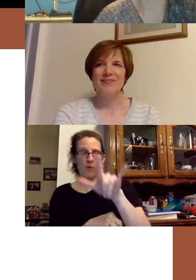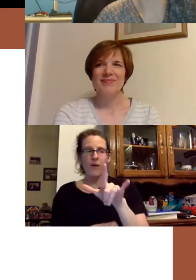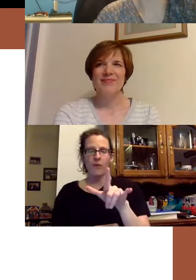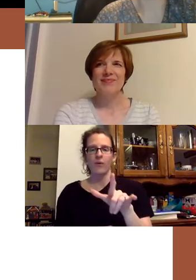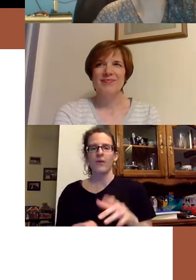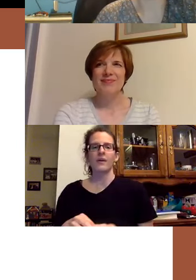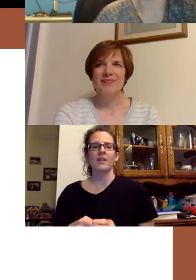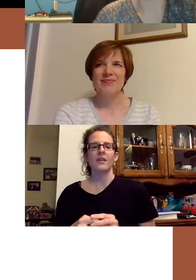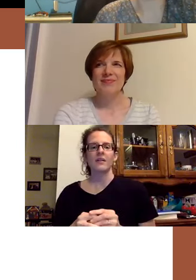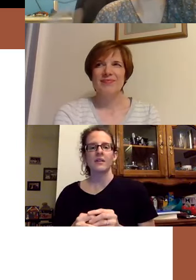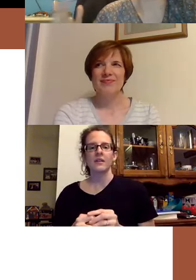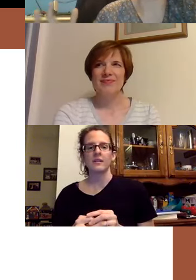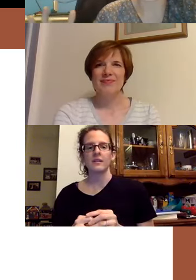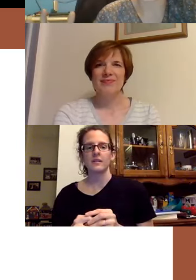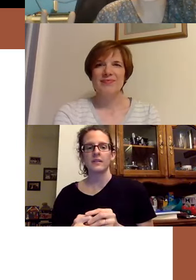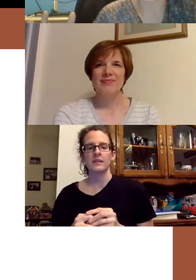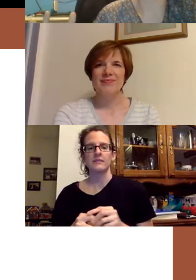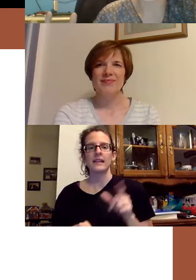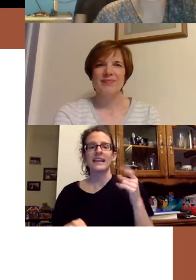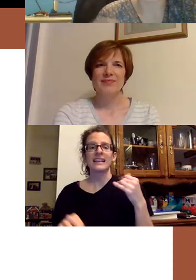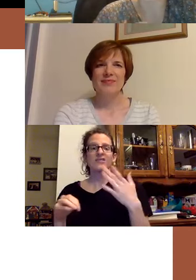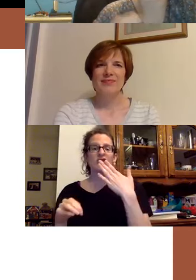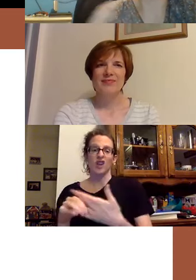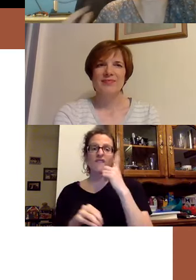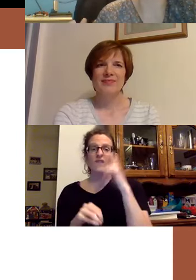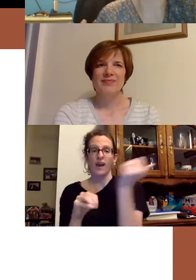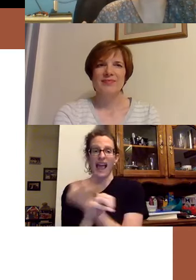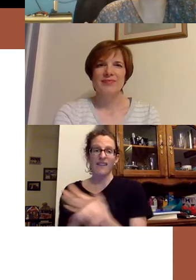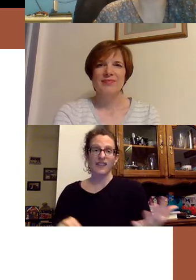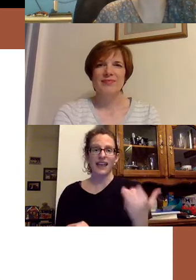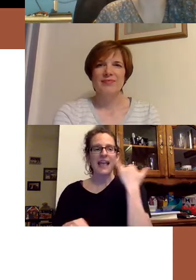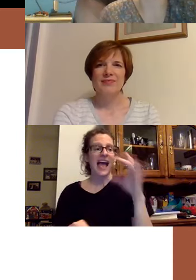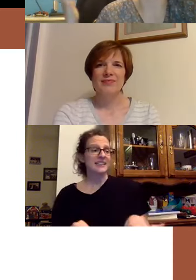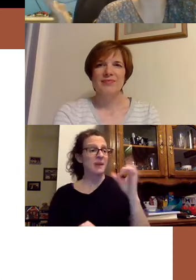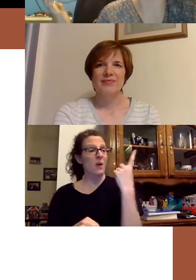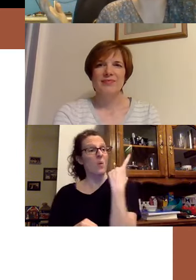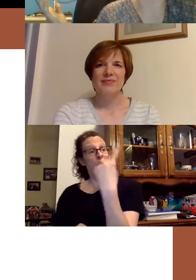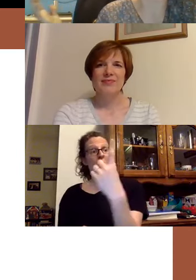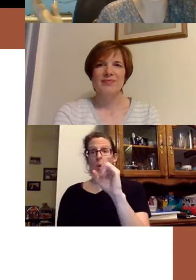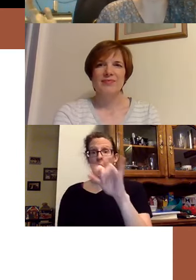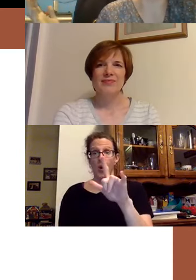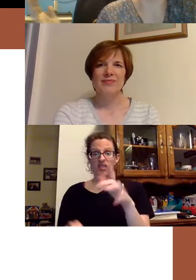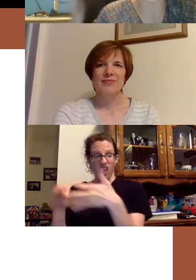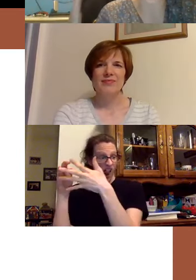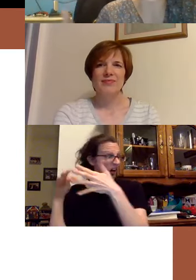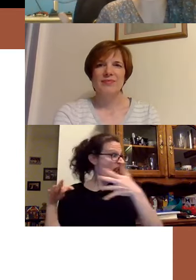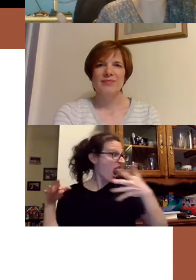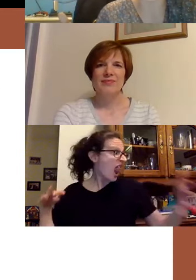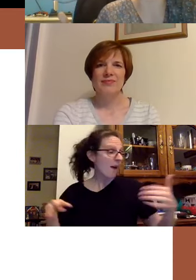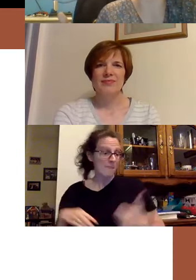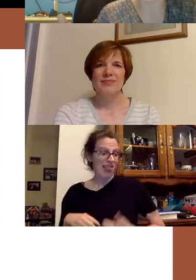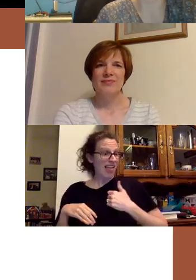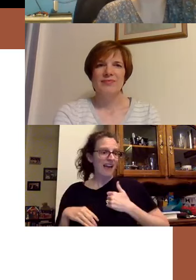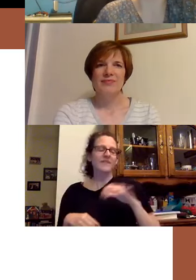Because it's good for everything. If I had to pick one oil in my whole life, Frank would be